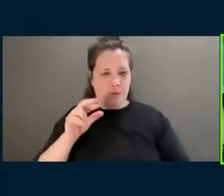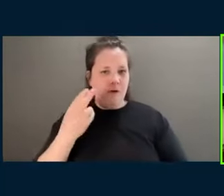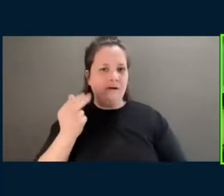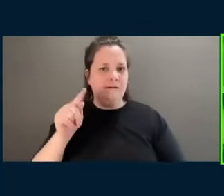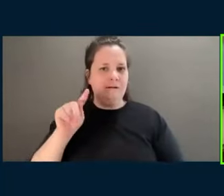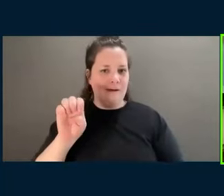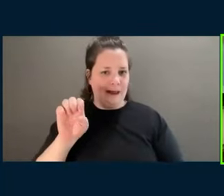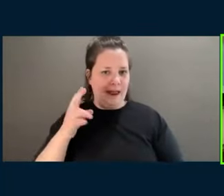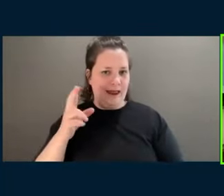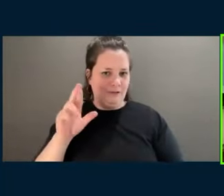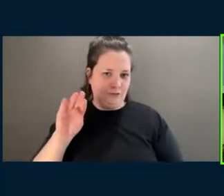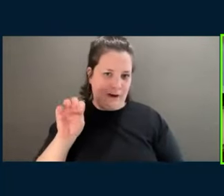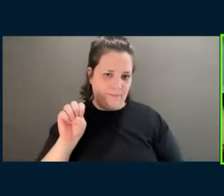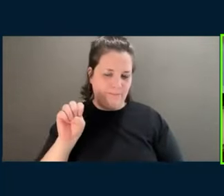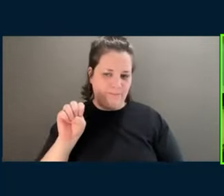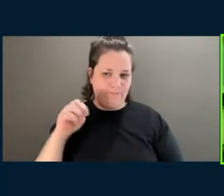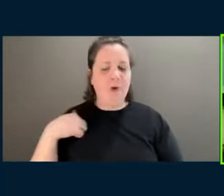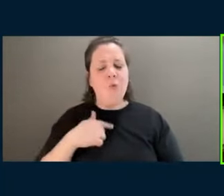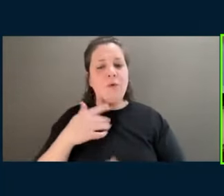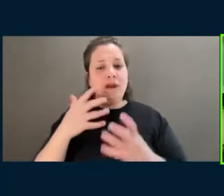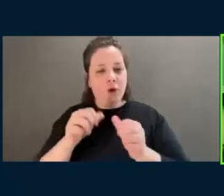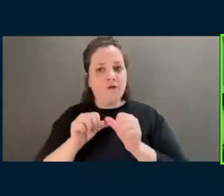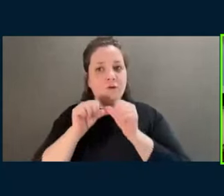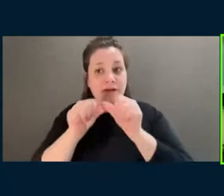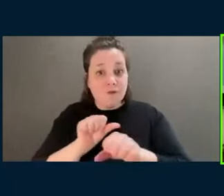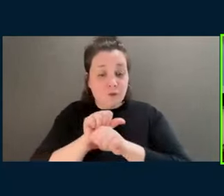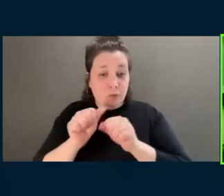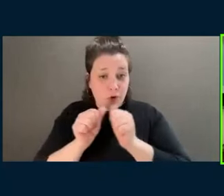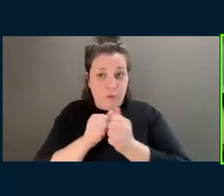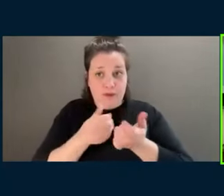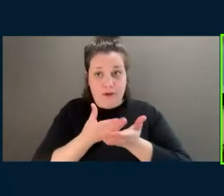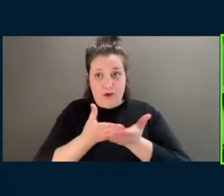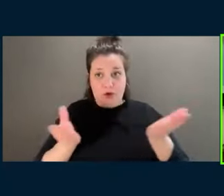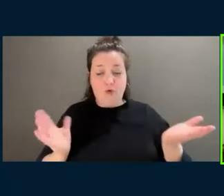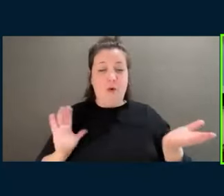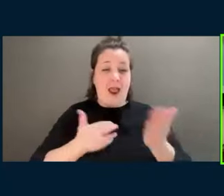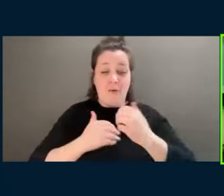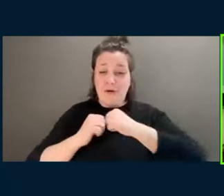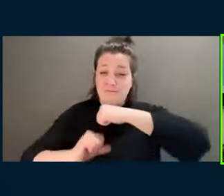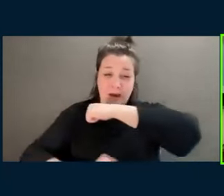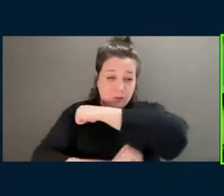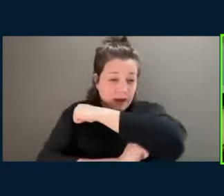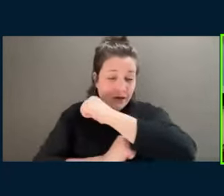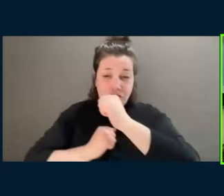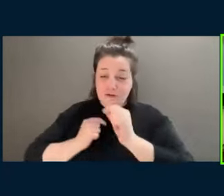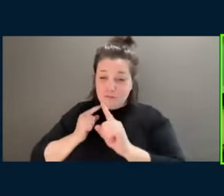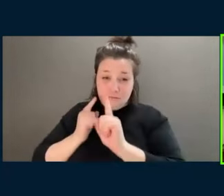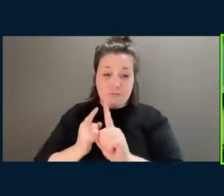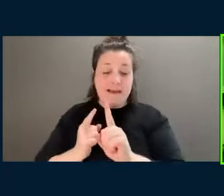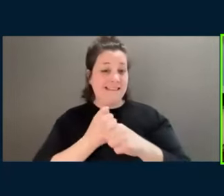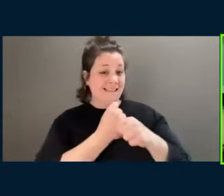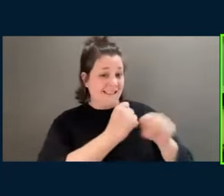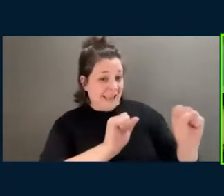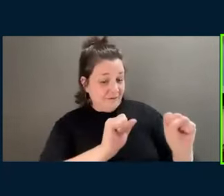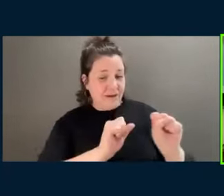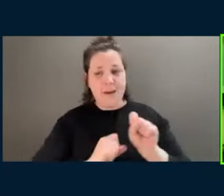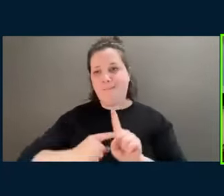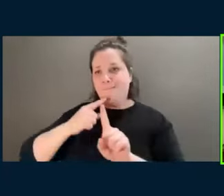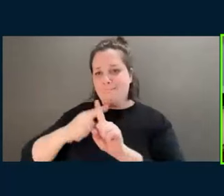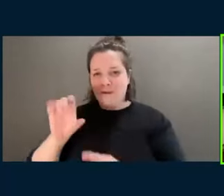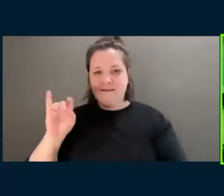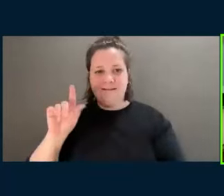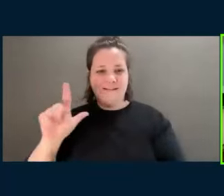like you. Central to our mission is the unwavering commitment to balance safety with the preservation of civil liberties.